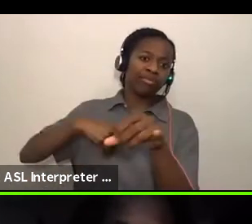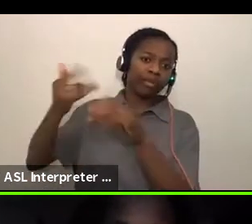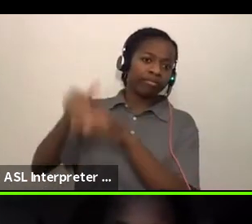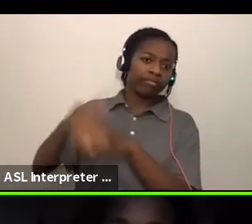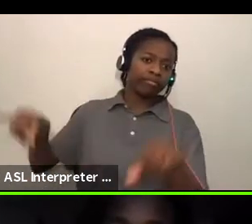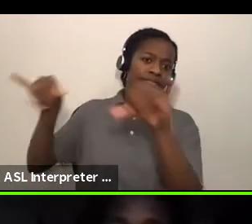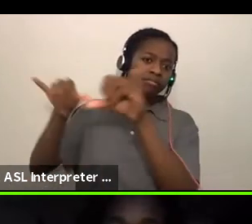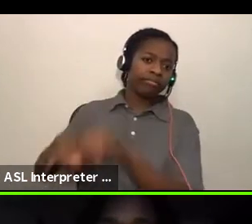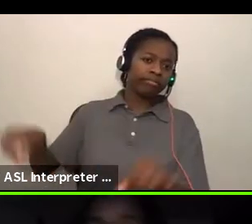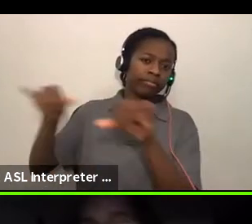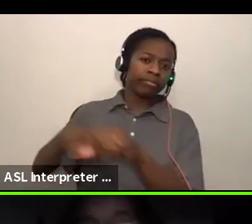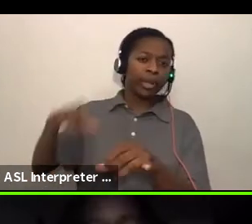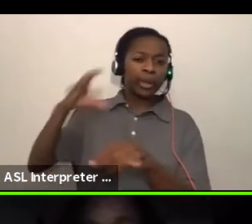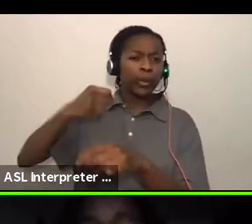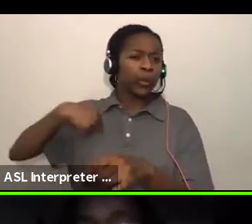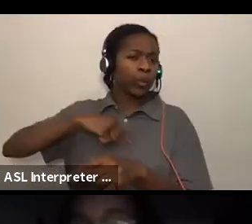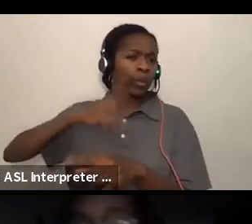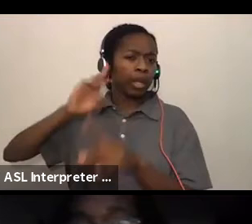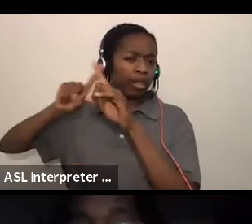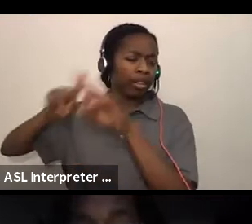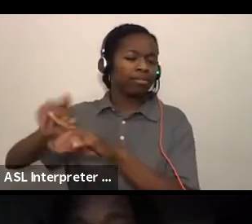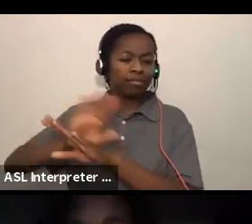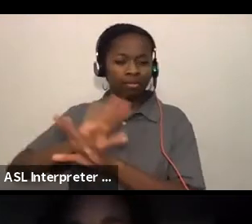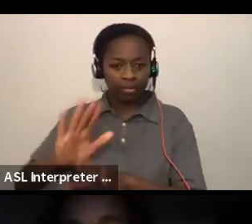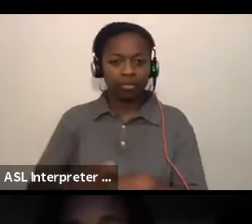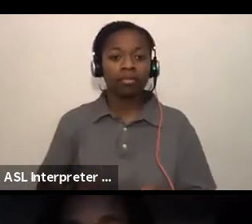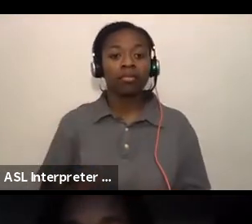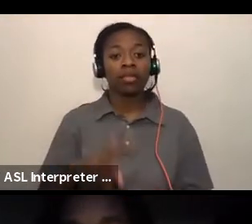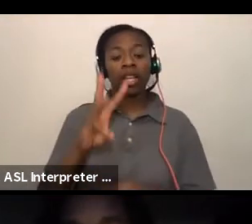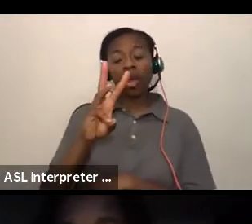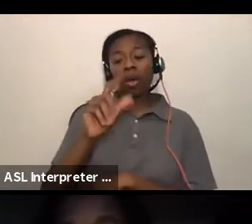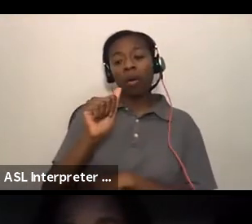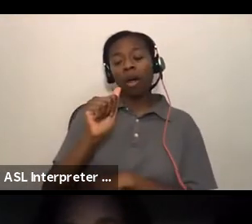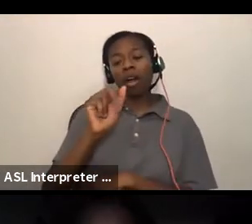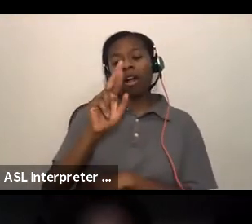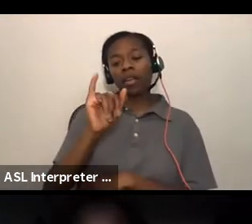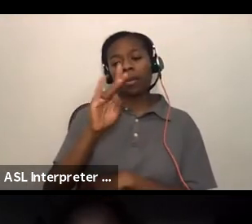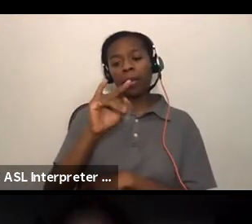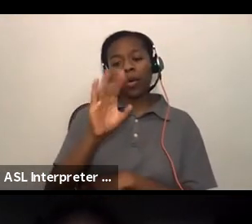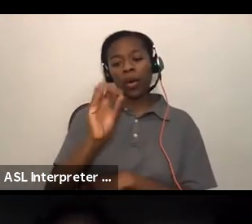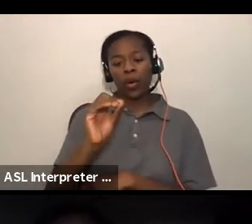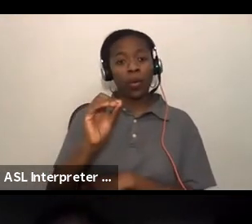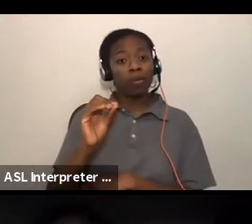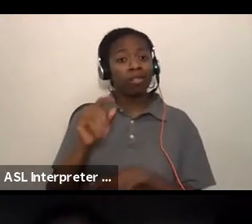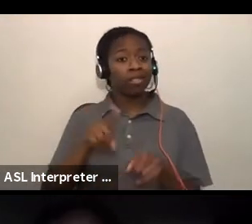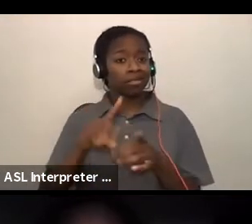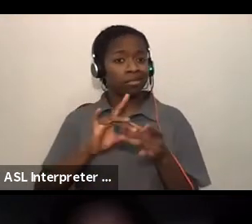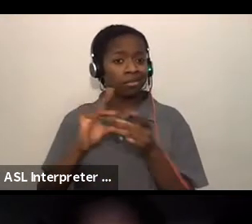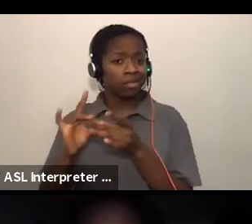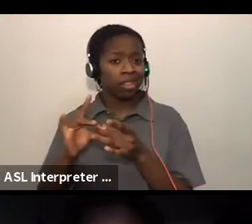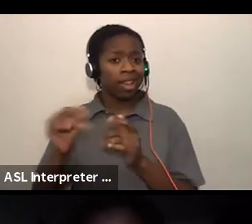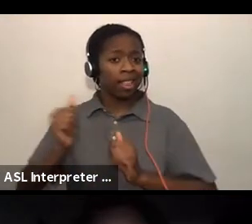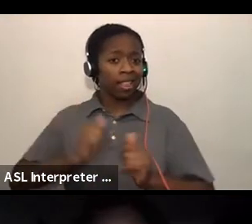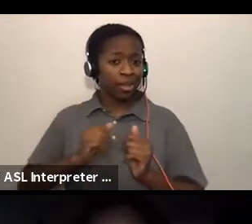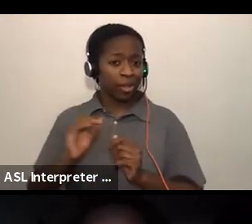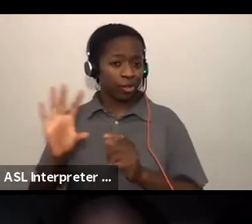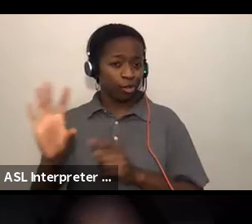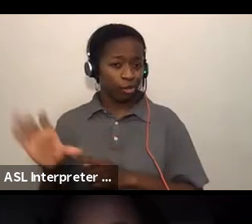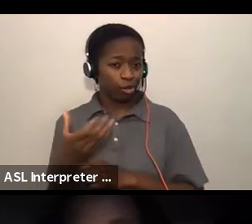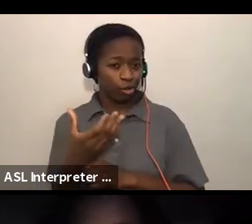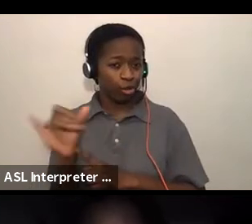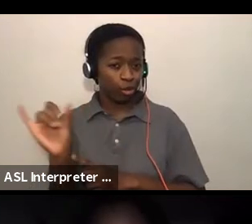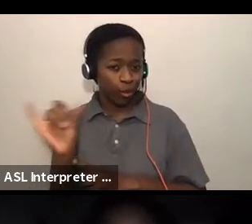we rely on. So Even theater culture too. Like, mm-hmm. It's like, yeah. I think we should really ask that question. Why